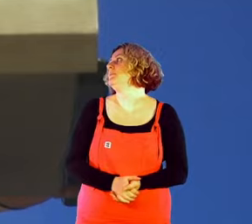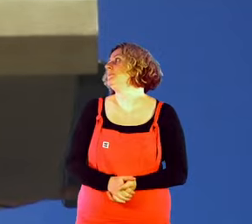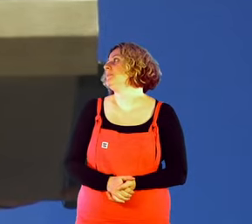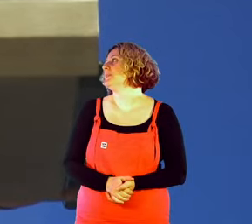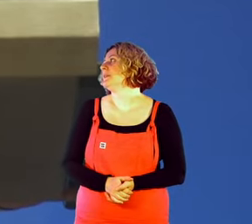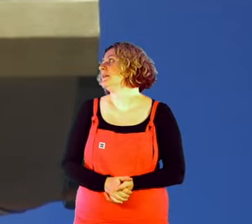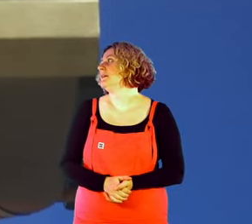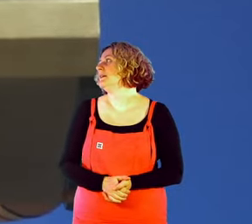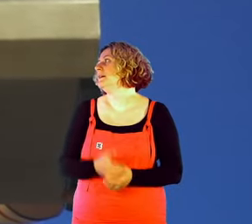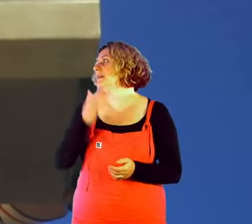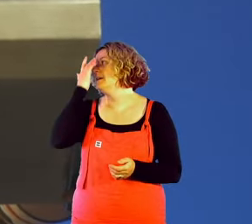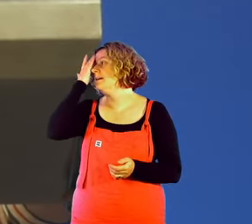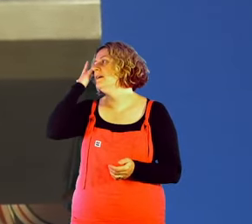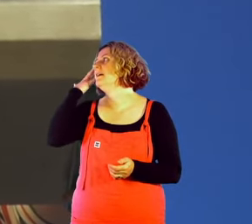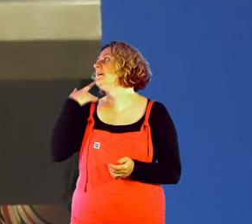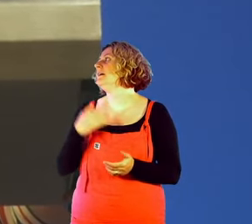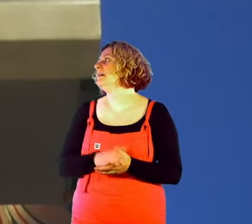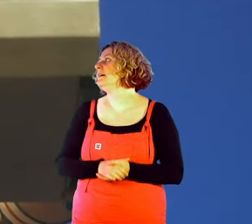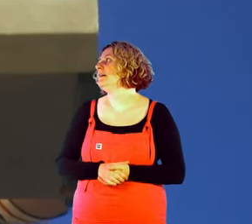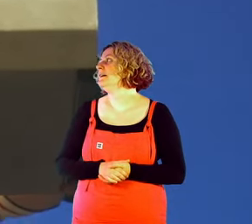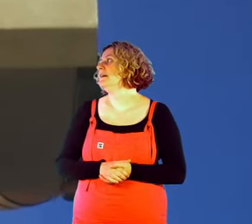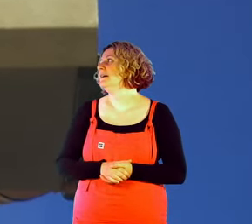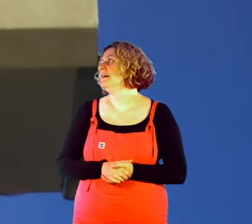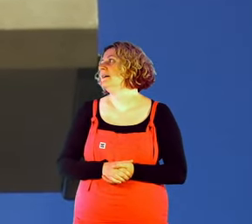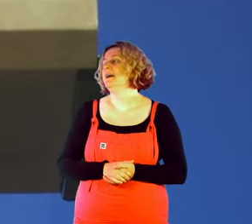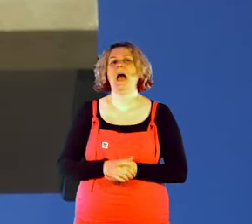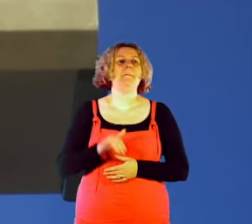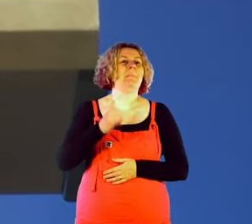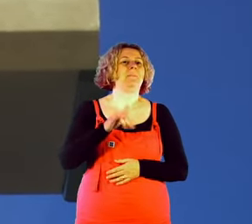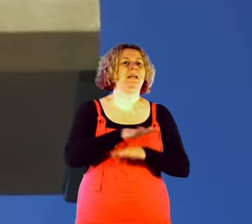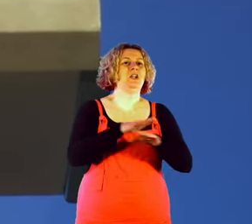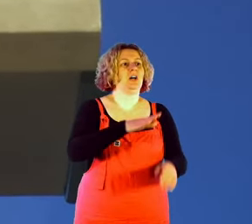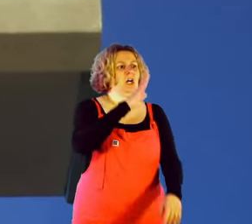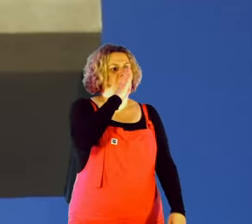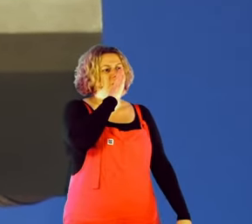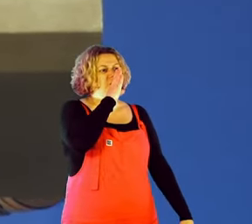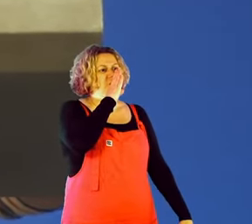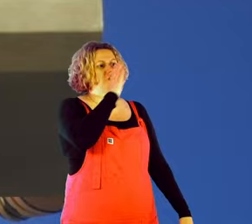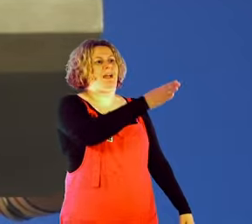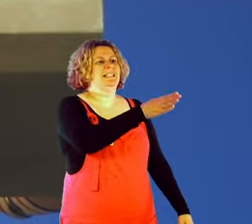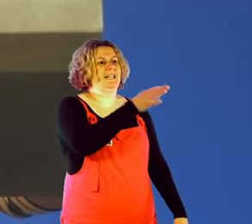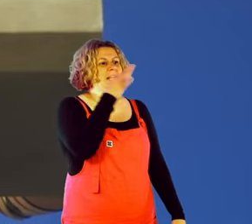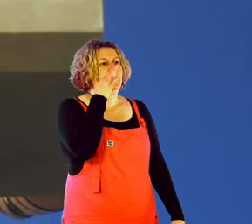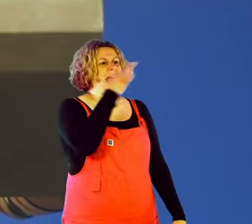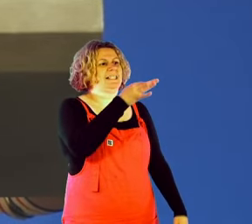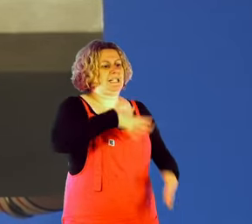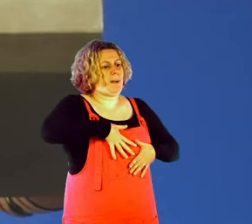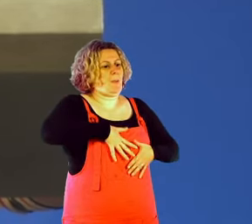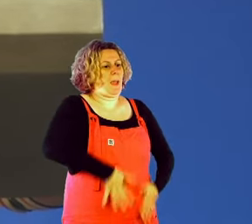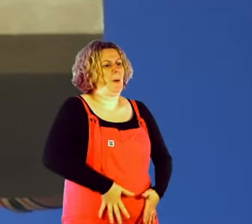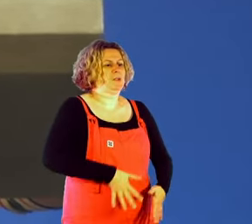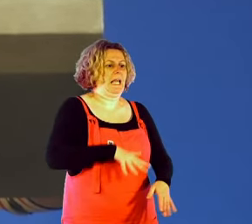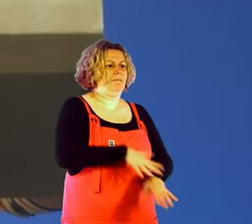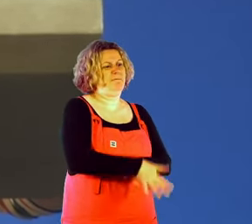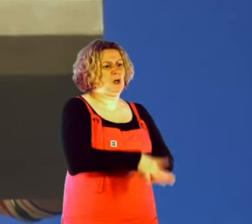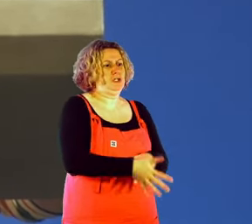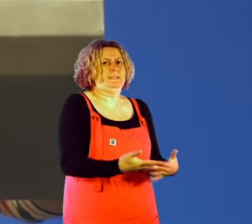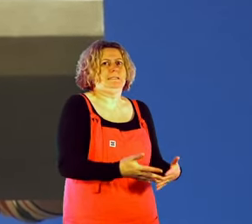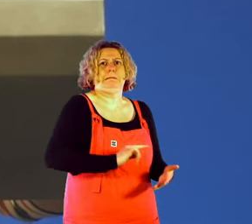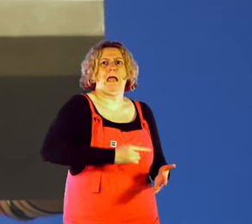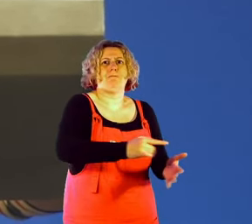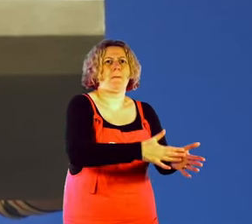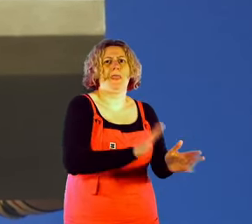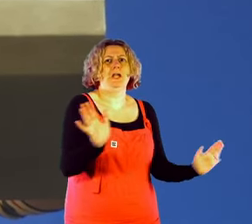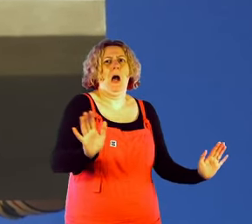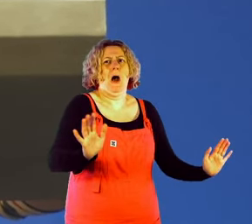maybe do some little kind of light, you know, small talk before you get straight into asking them about their bodily functions.